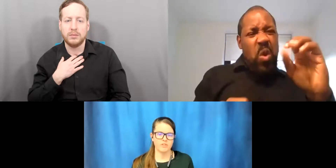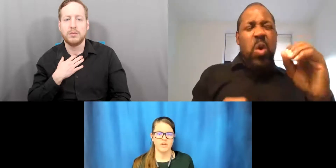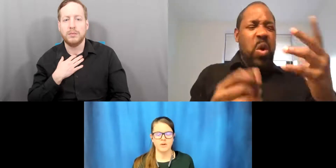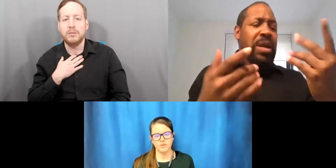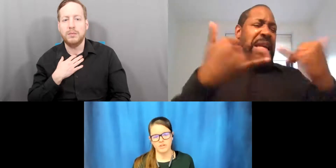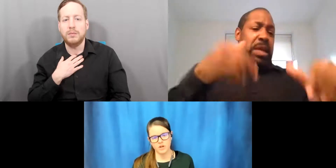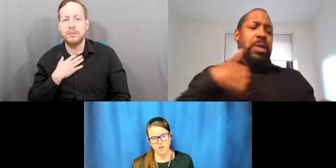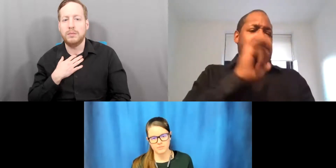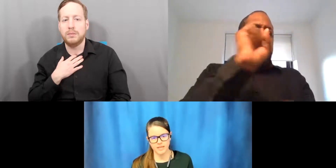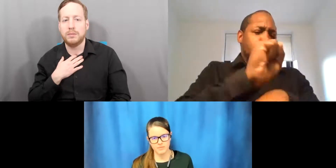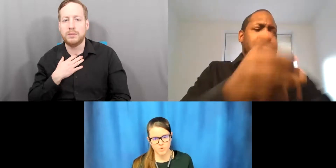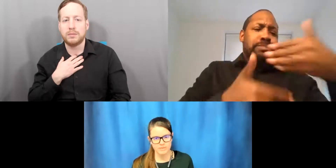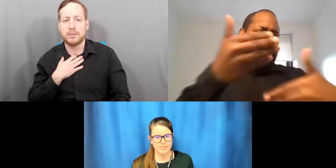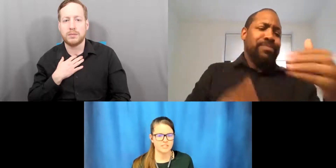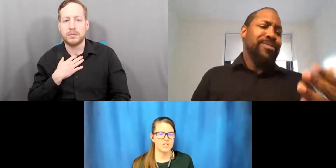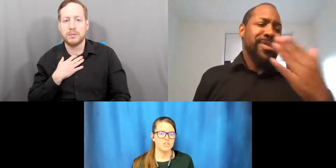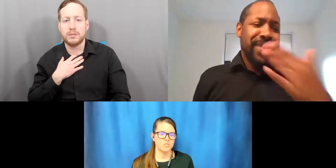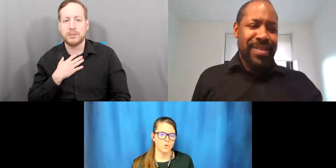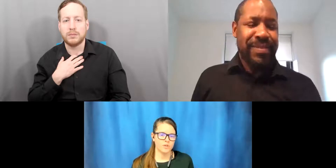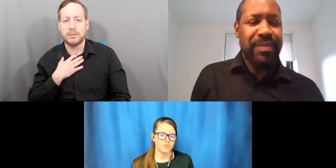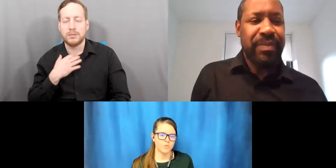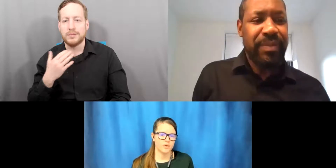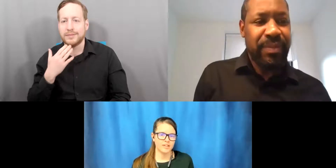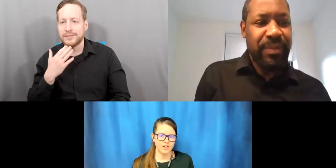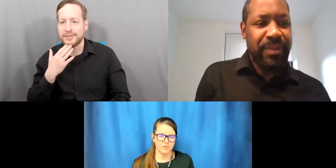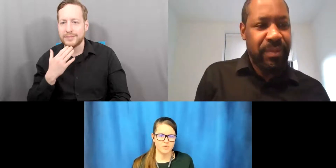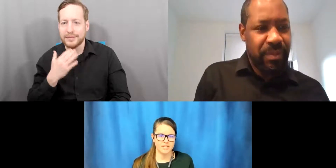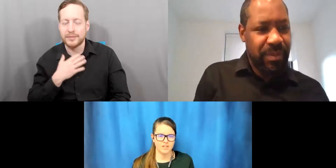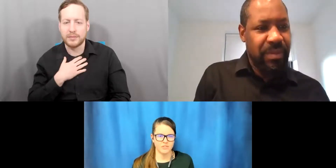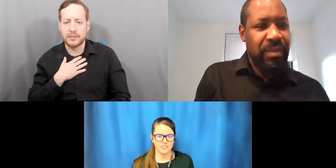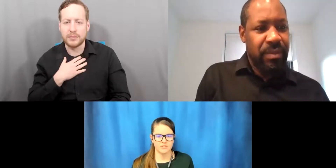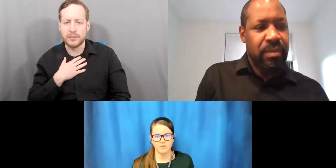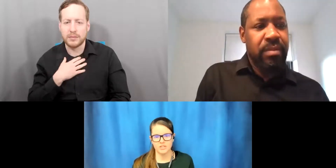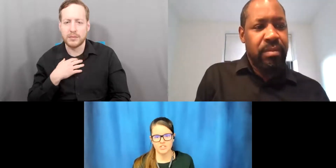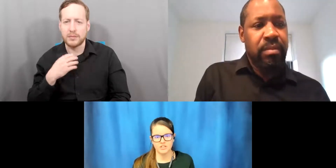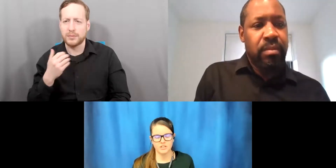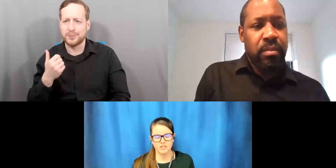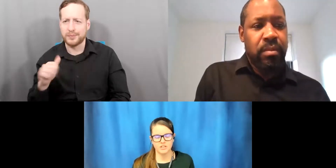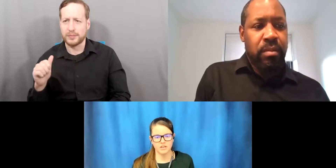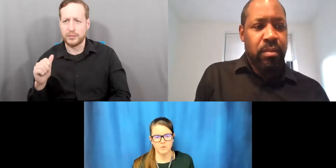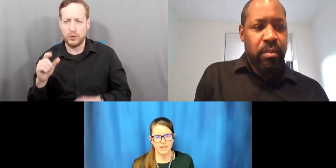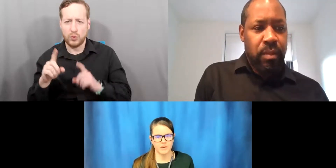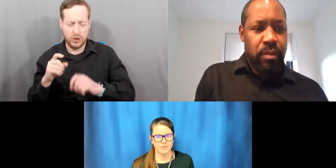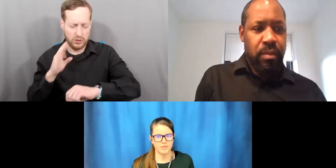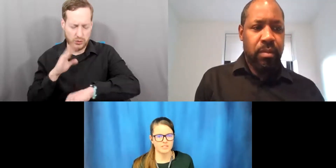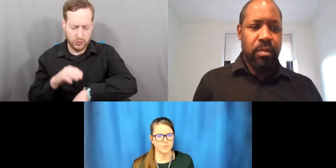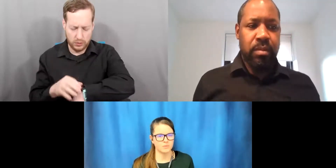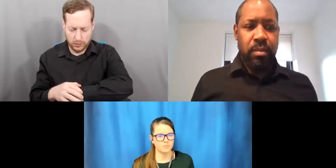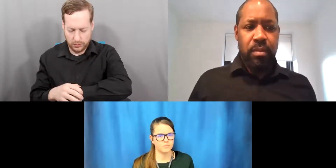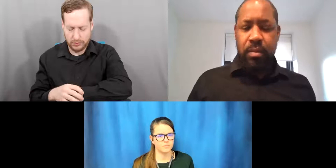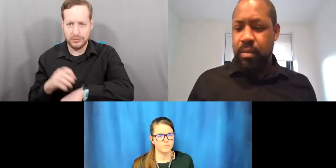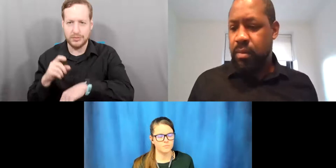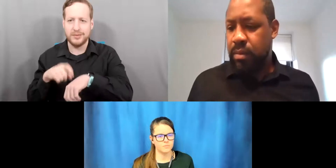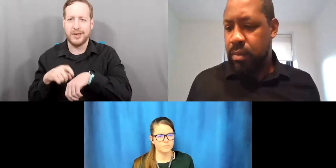or how they're going to call to make an appointment. So we're working on presenting all this information in a way that would be accessible.